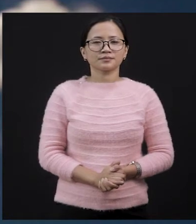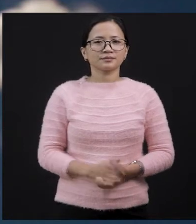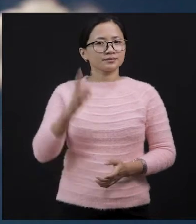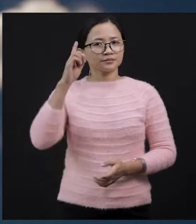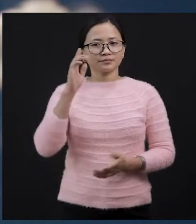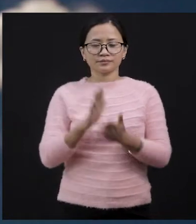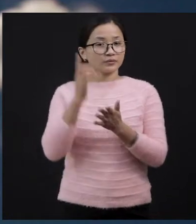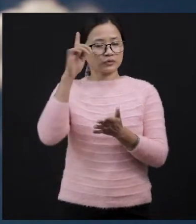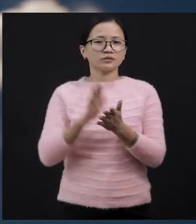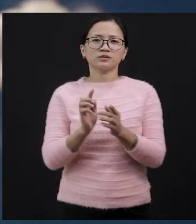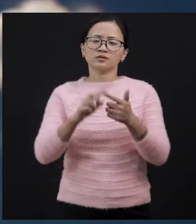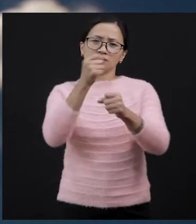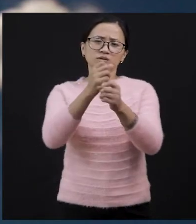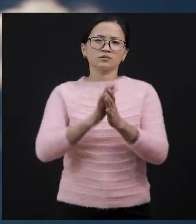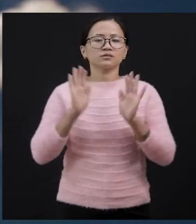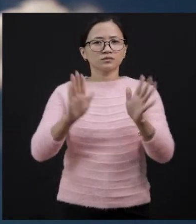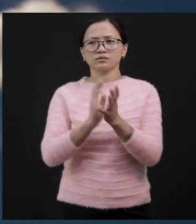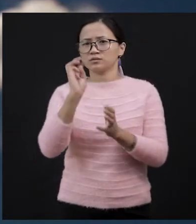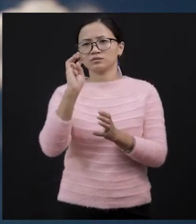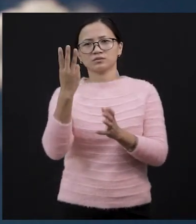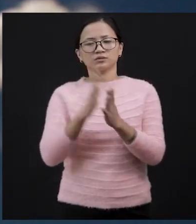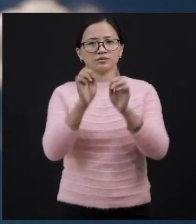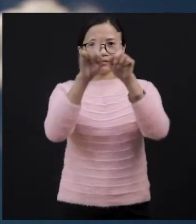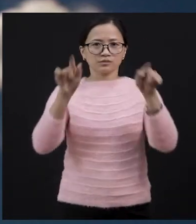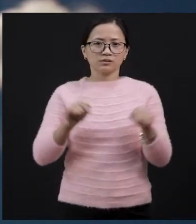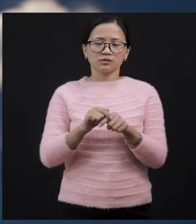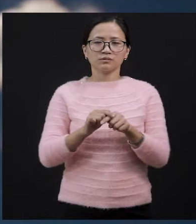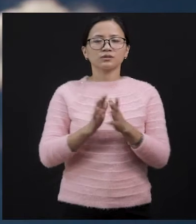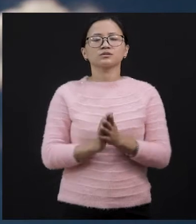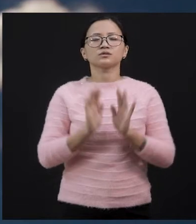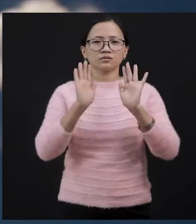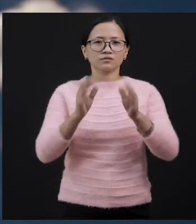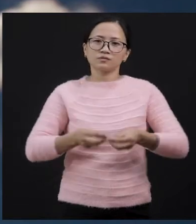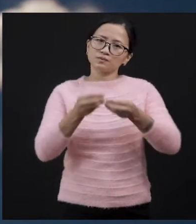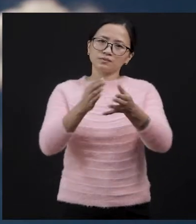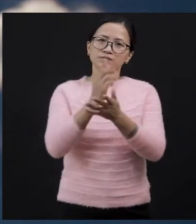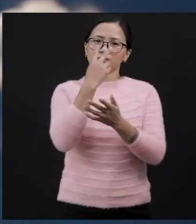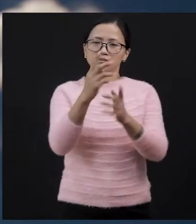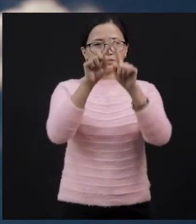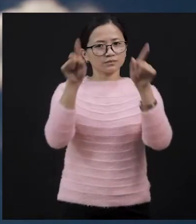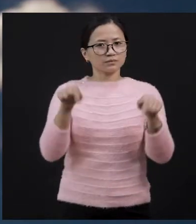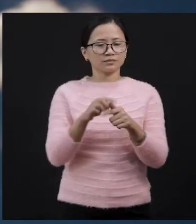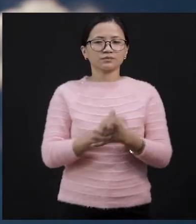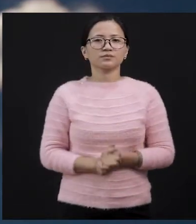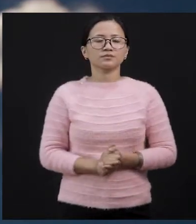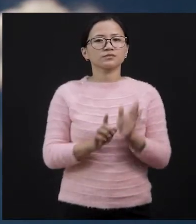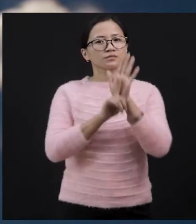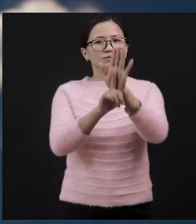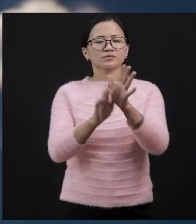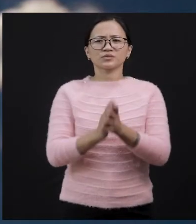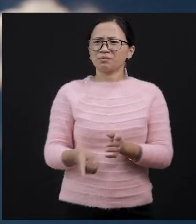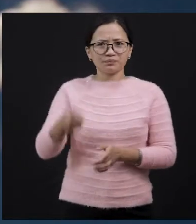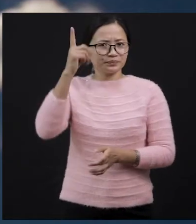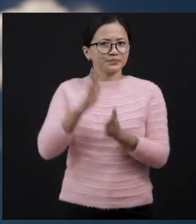For example, I have 3 pictures here for you. There are many examples, but I have shown you the